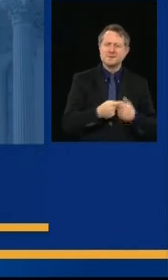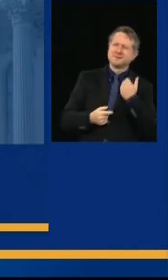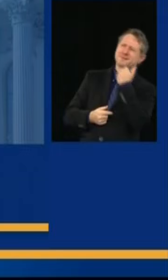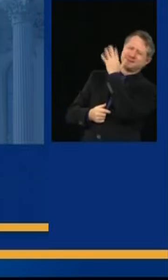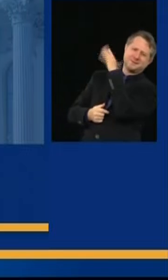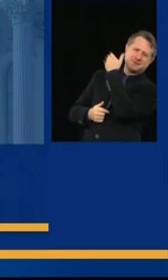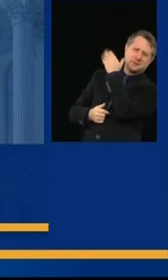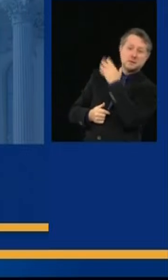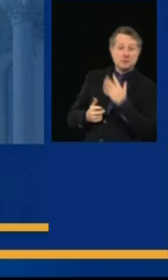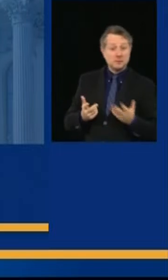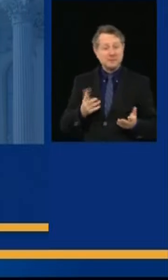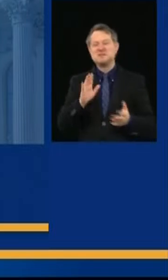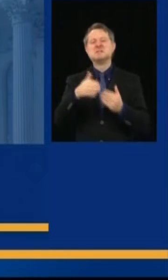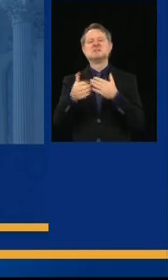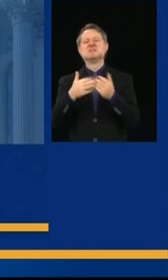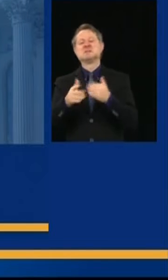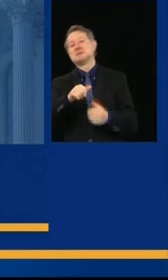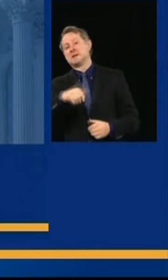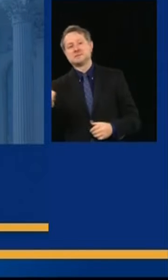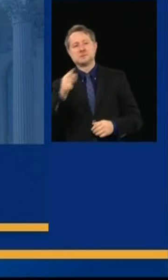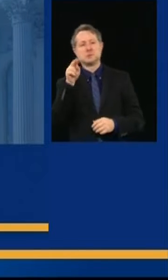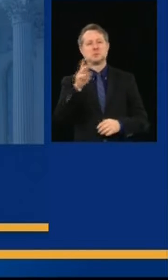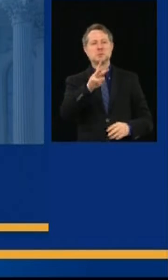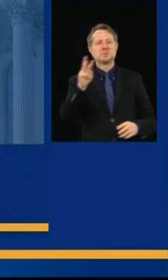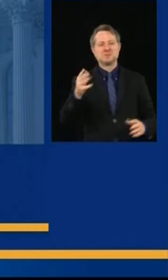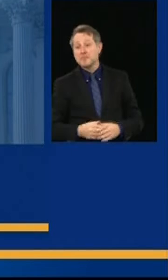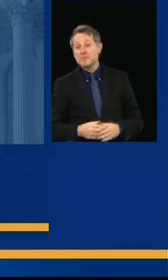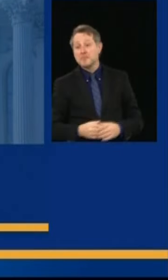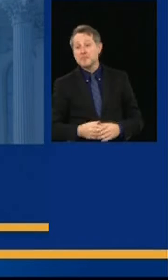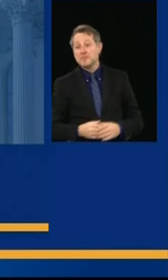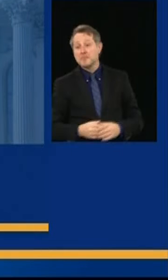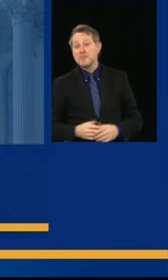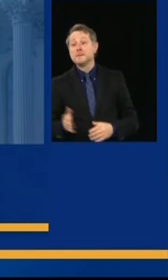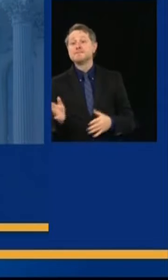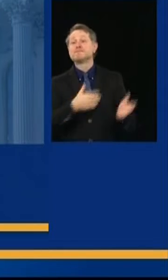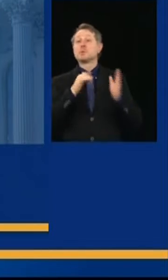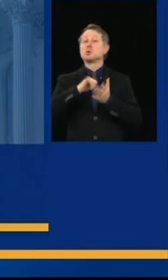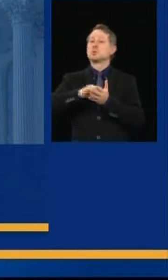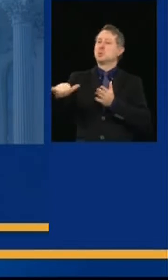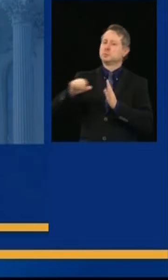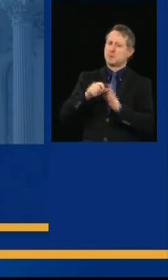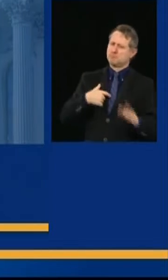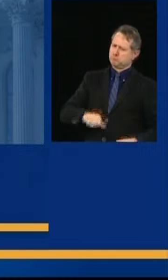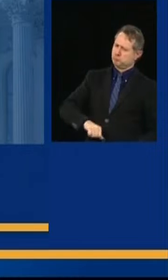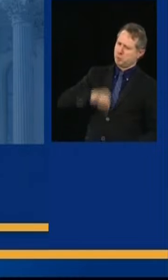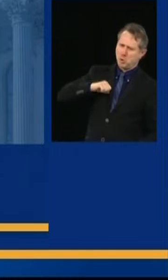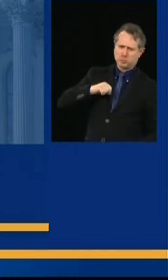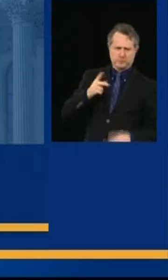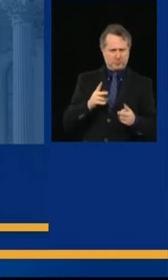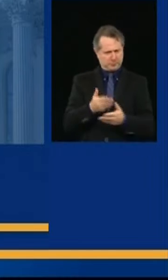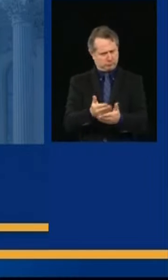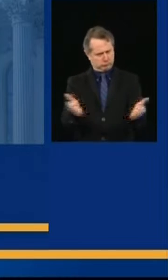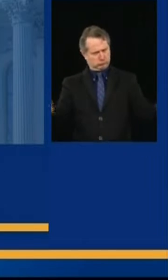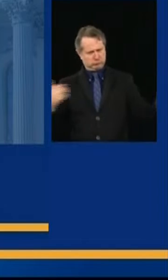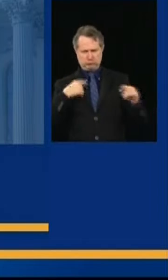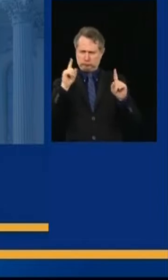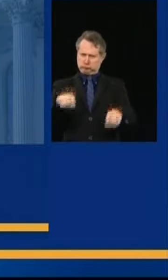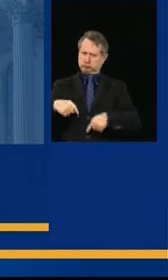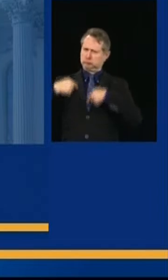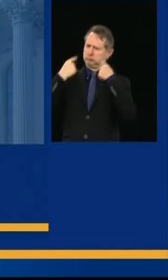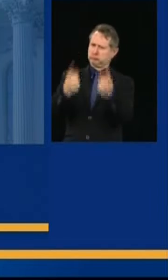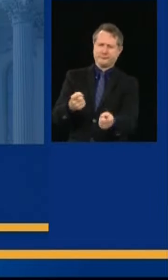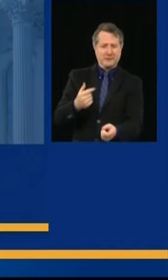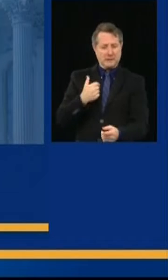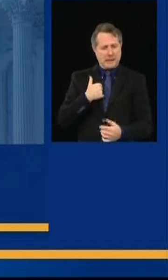meantime. New York State, I'm proud of what we've done, and we're proceeding with